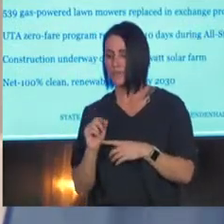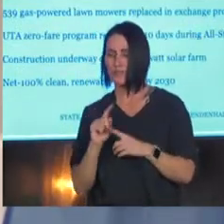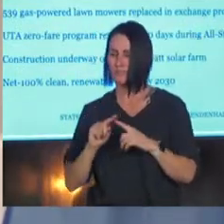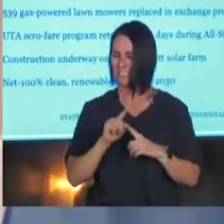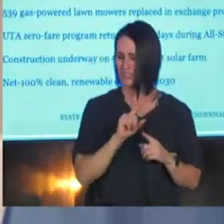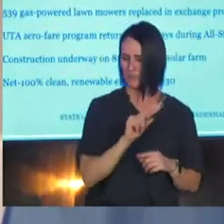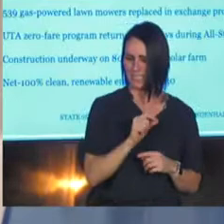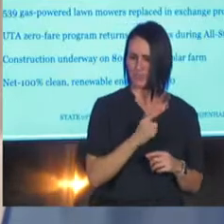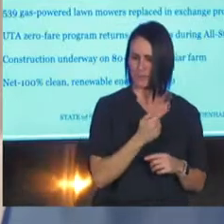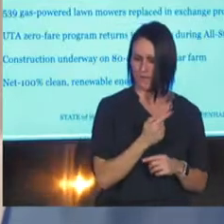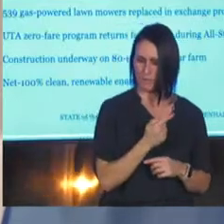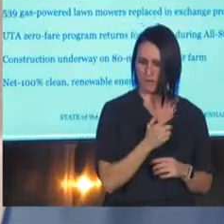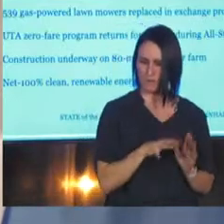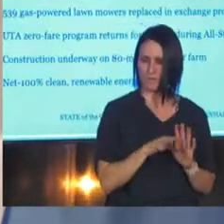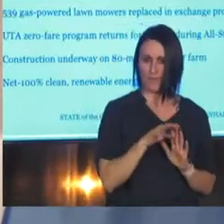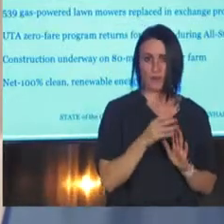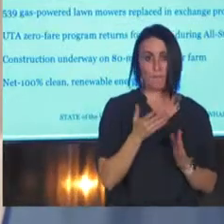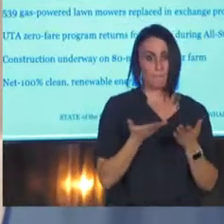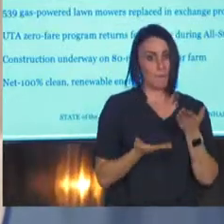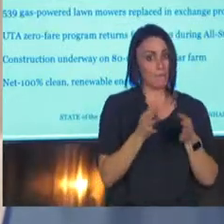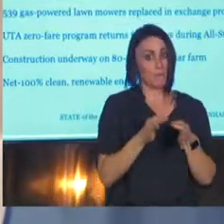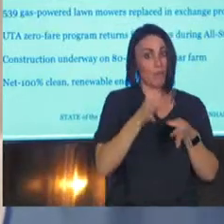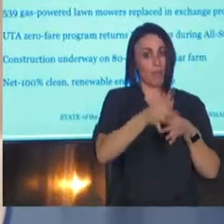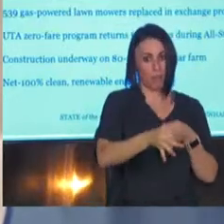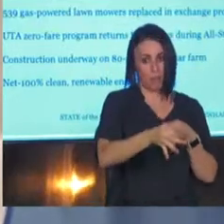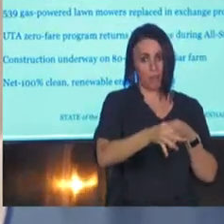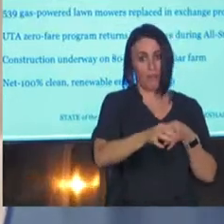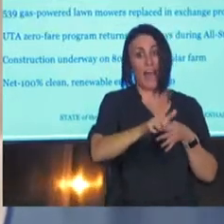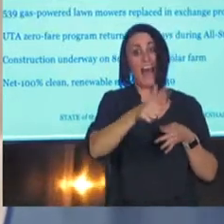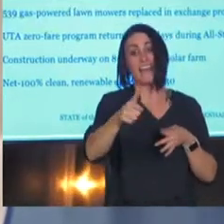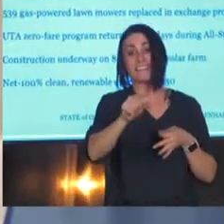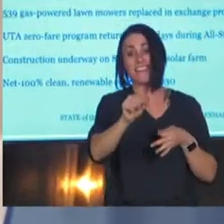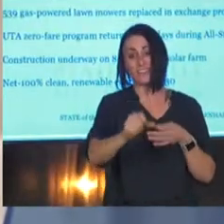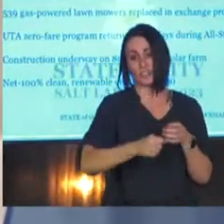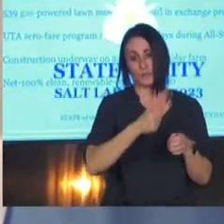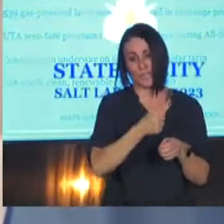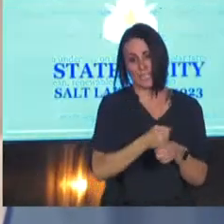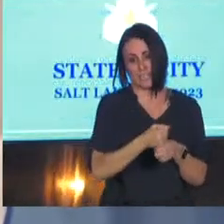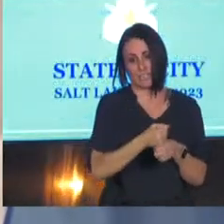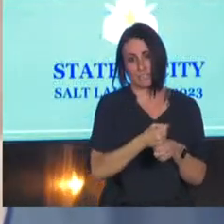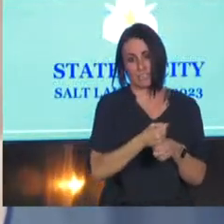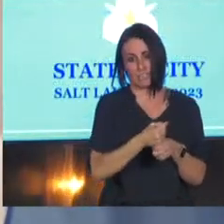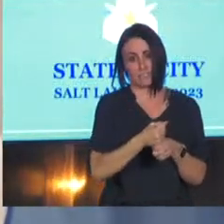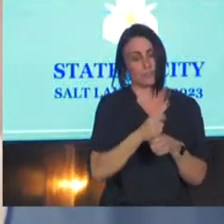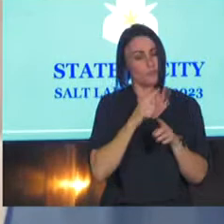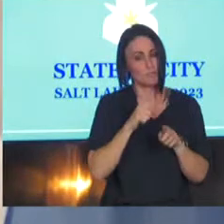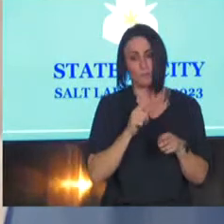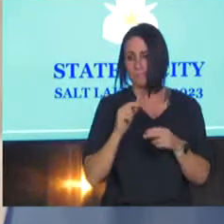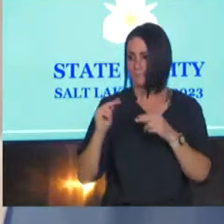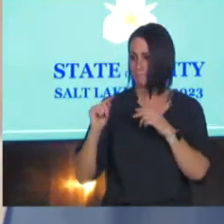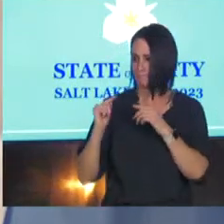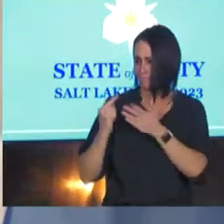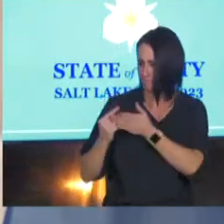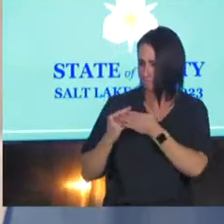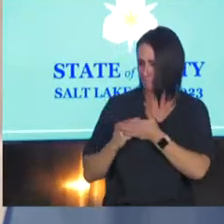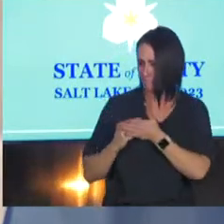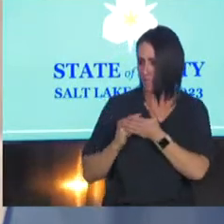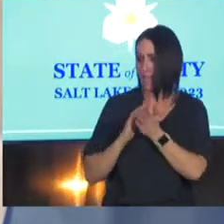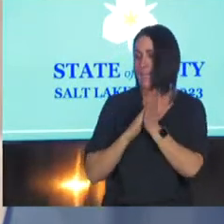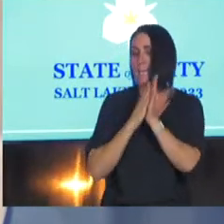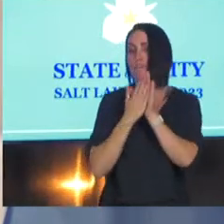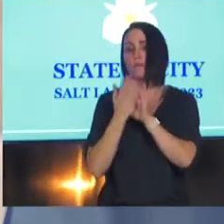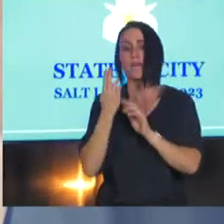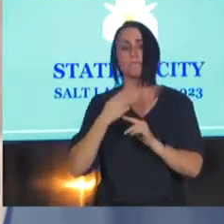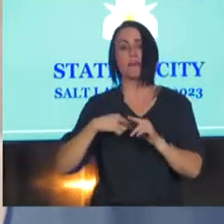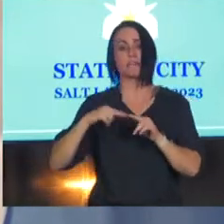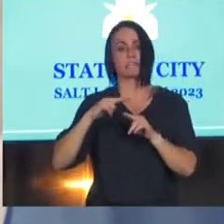2021, we found out that this might be pushed out another 20 years. We responded by negotiating what became a